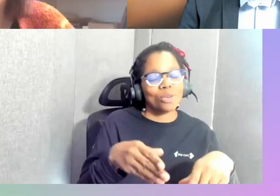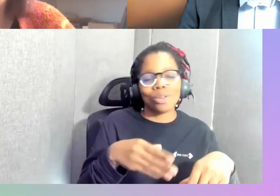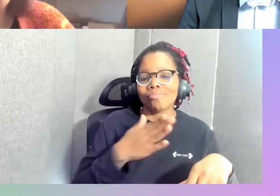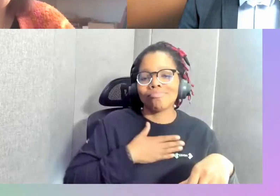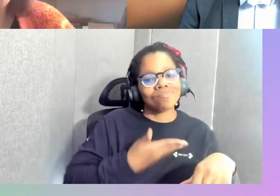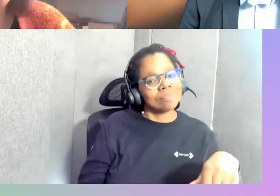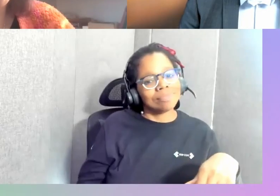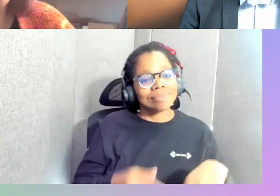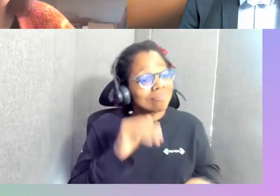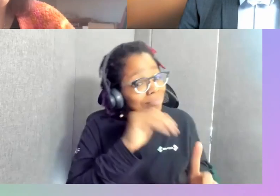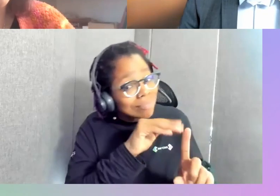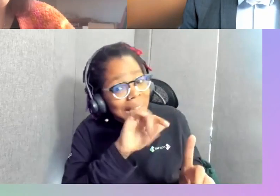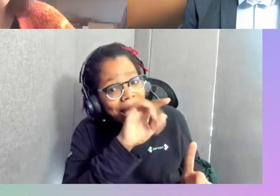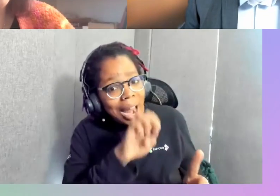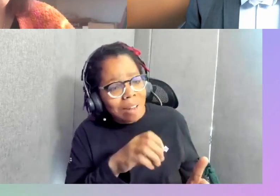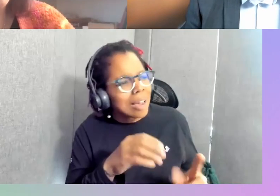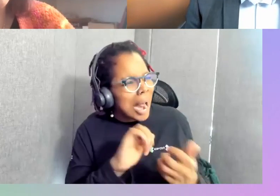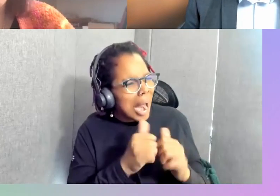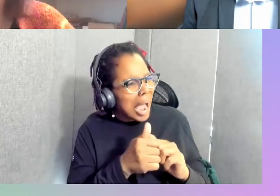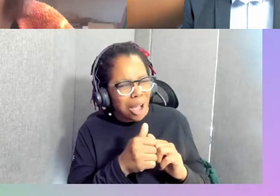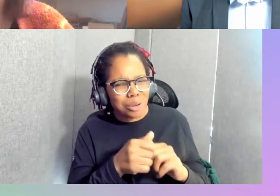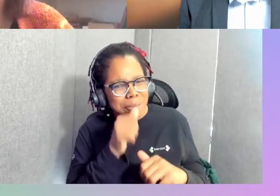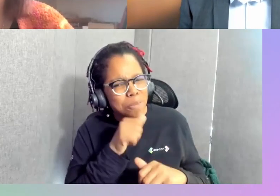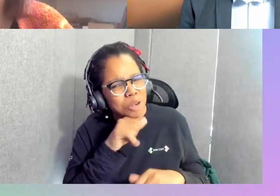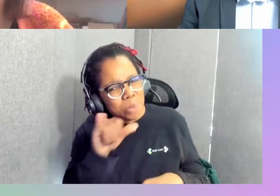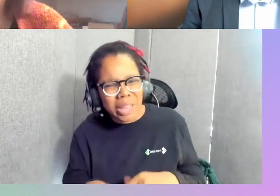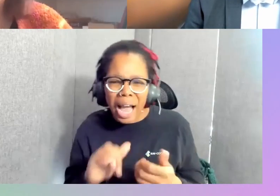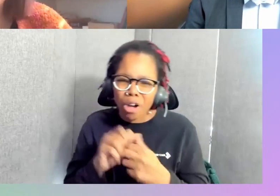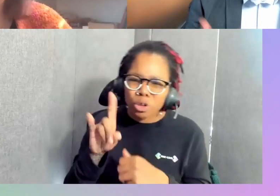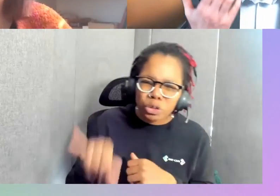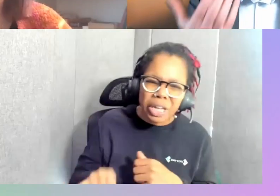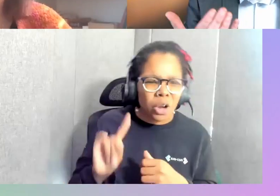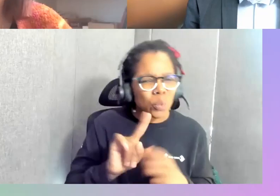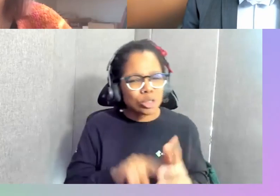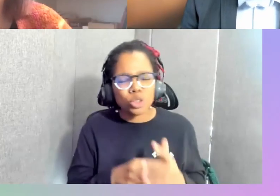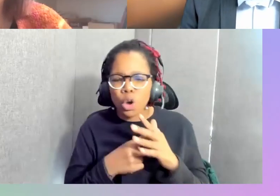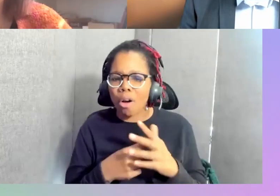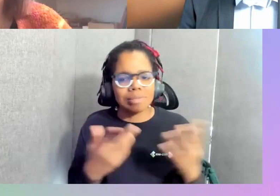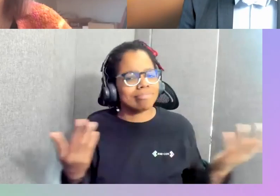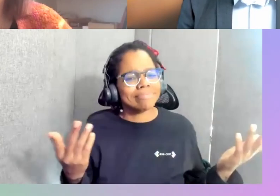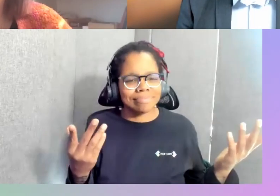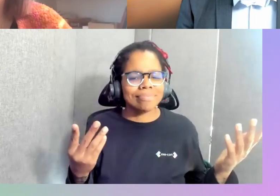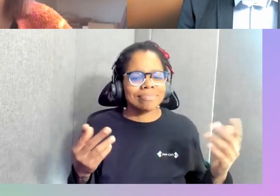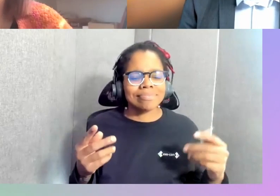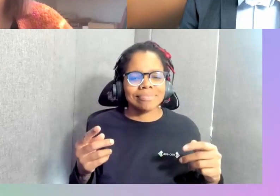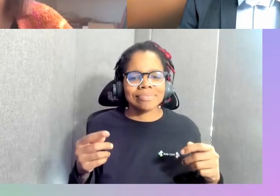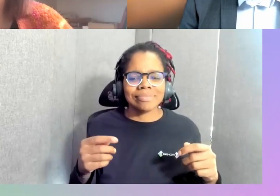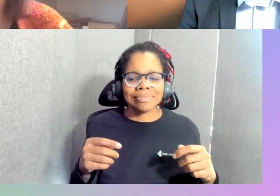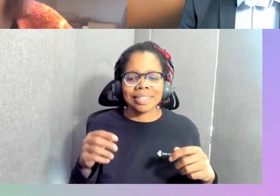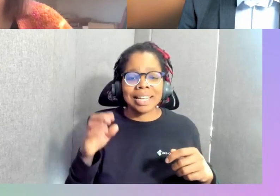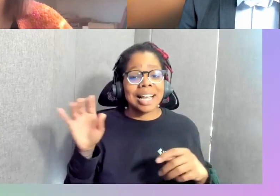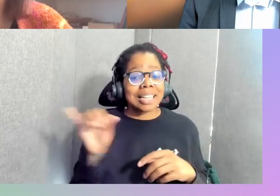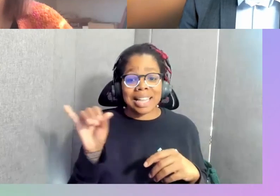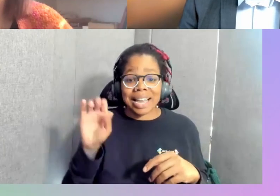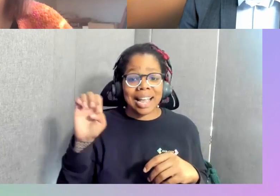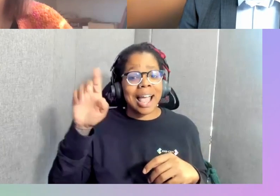know, hey, Elle, if you, how do you put up with this? Or how did you do this? Or where did you start? As seen in Elle's other